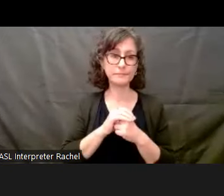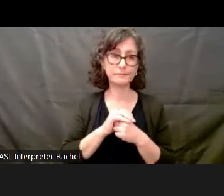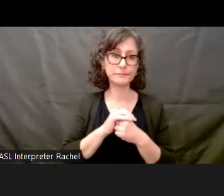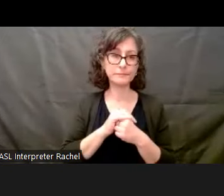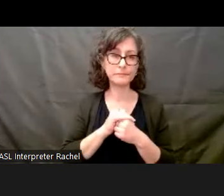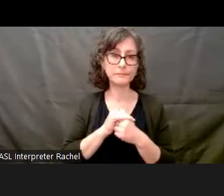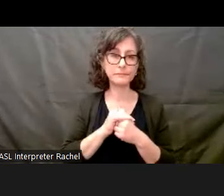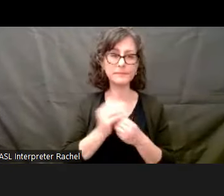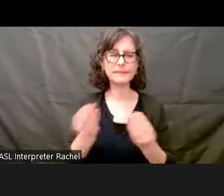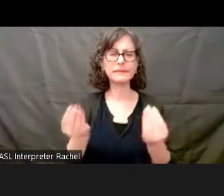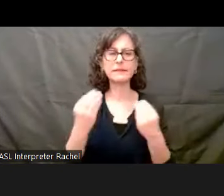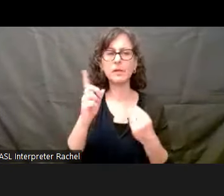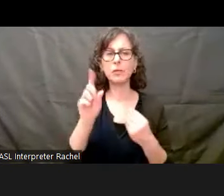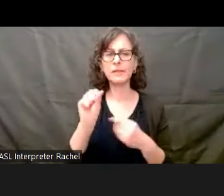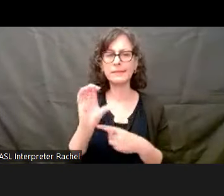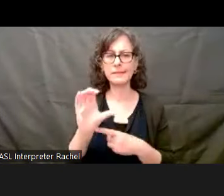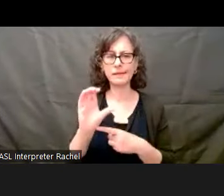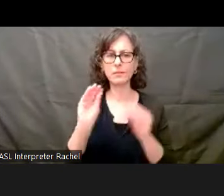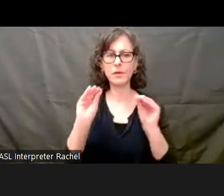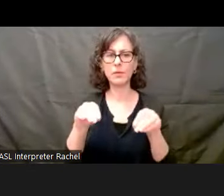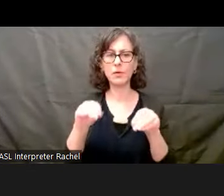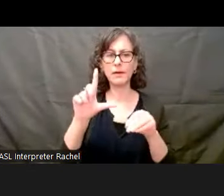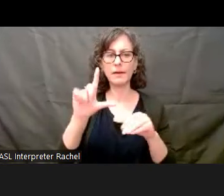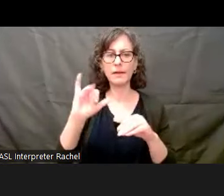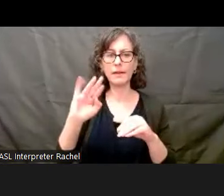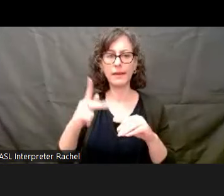And give me 1 second. I'm gonna put the links.